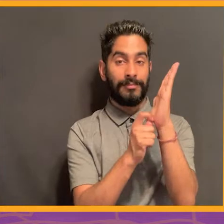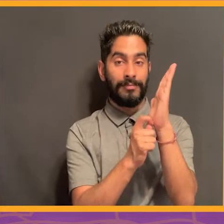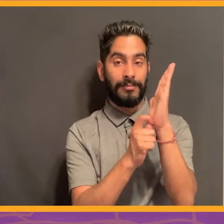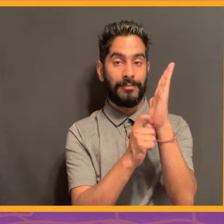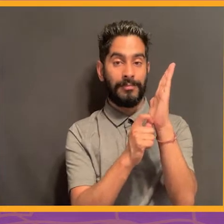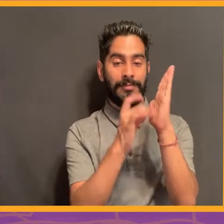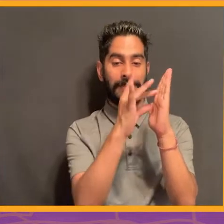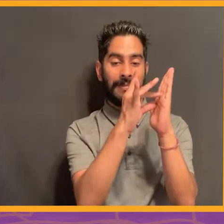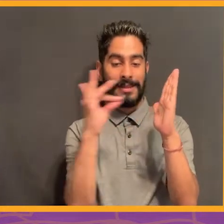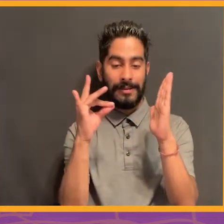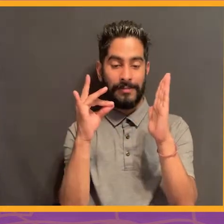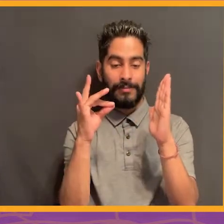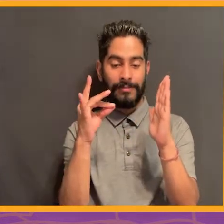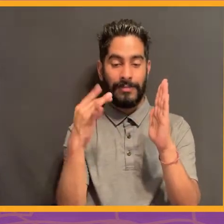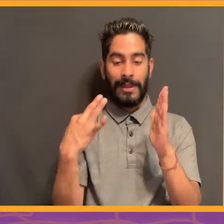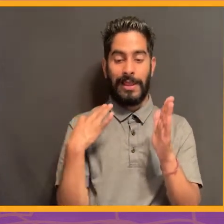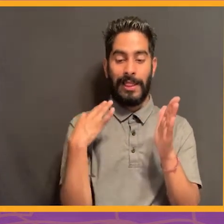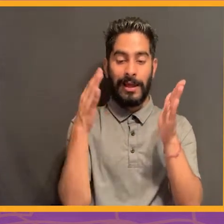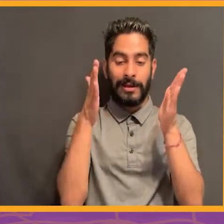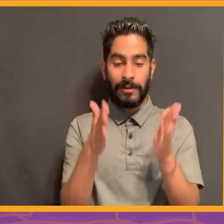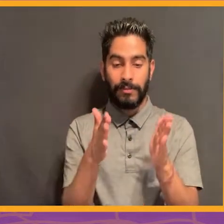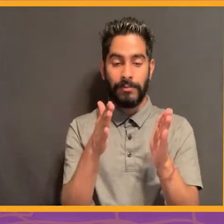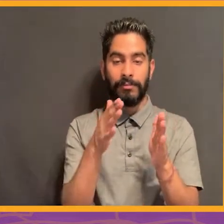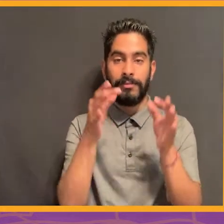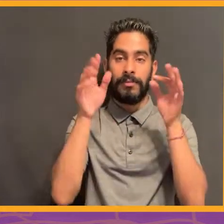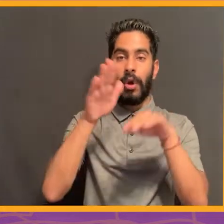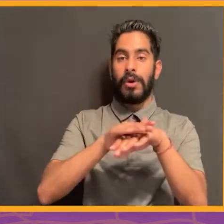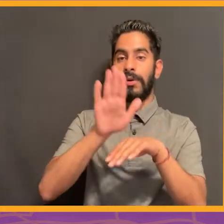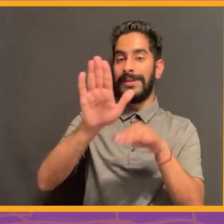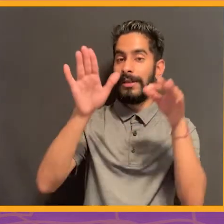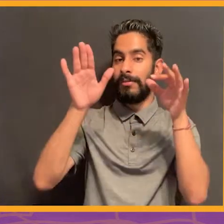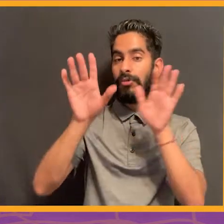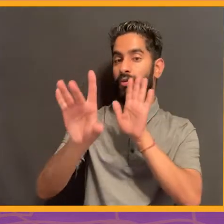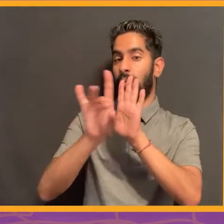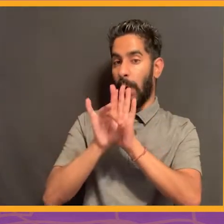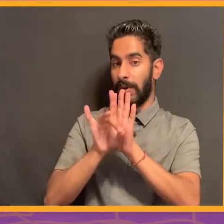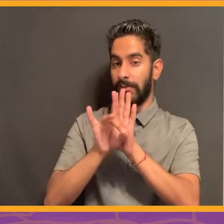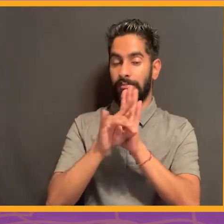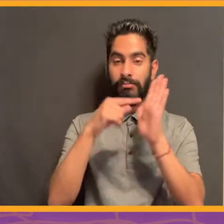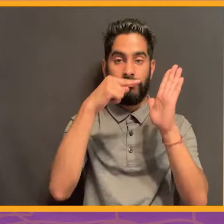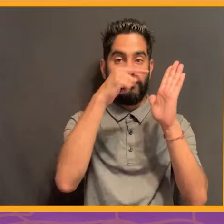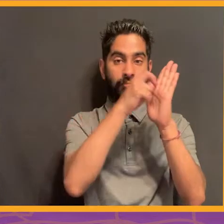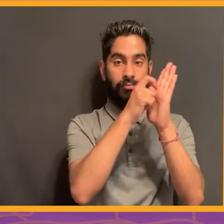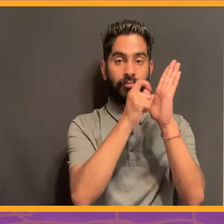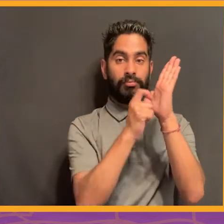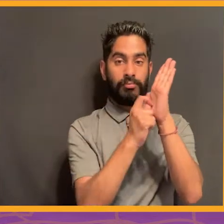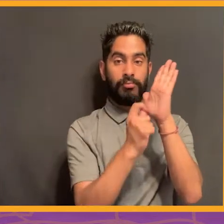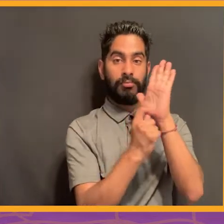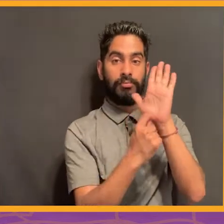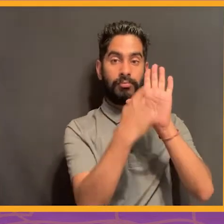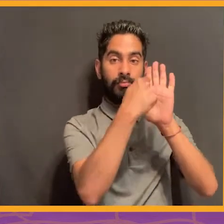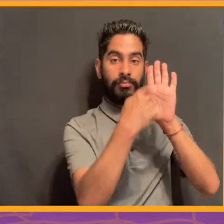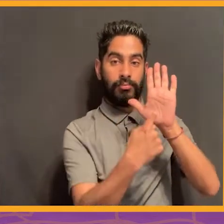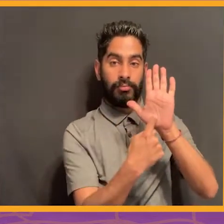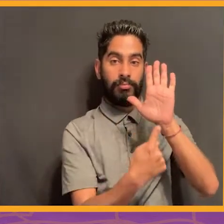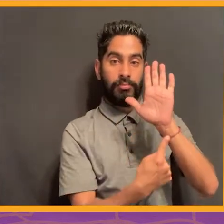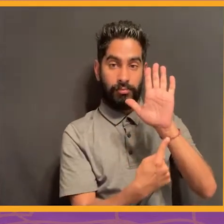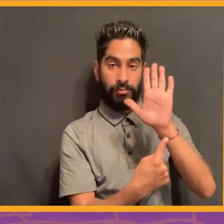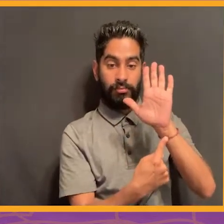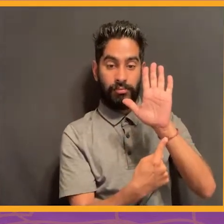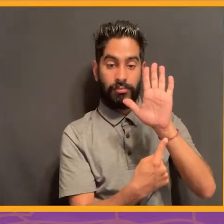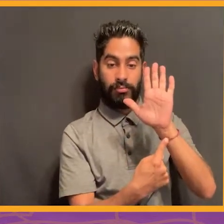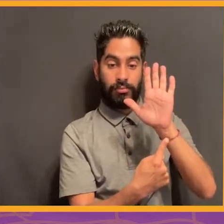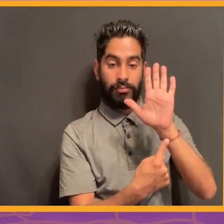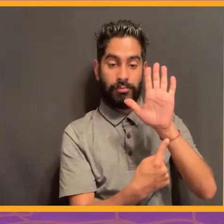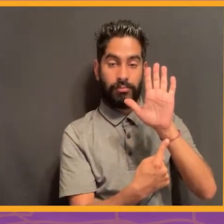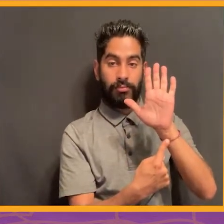choice. Please use a blue or black pen and ensure that the oval is completely filled. Do